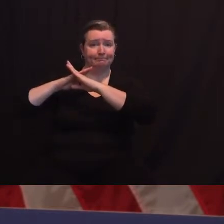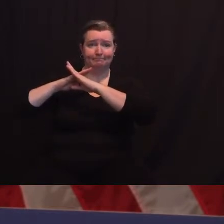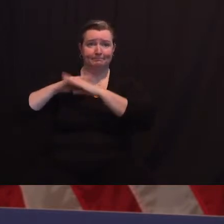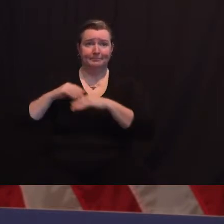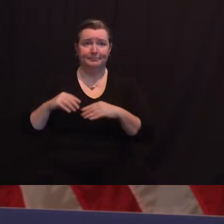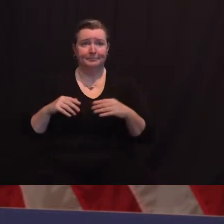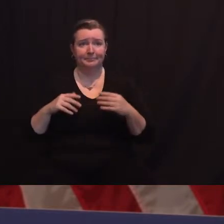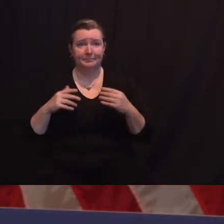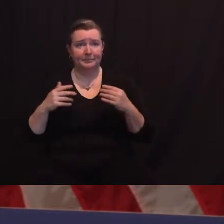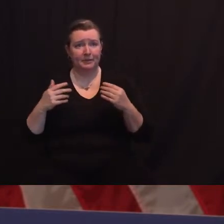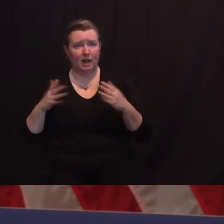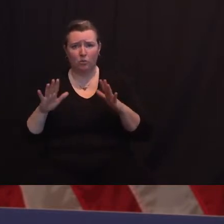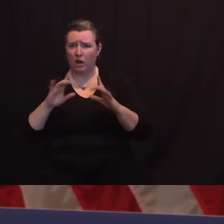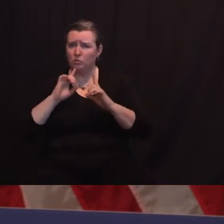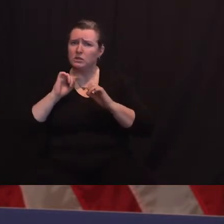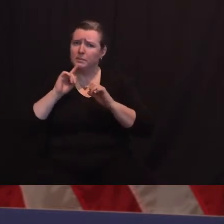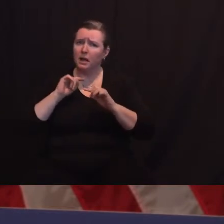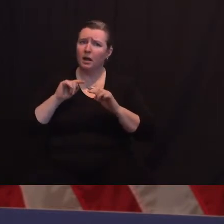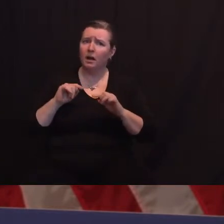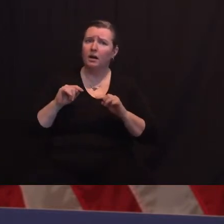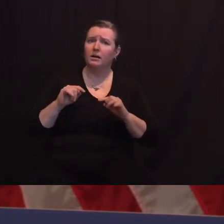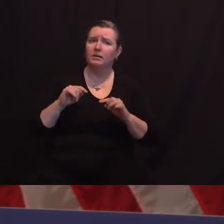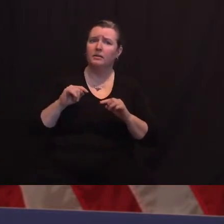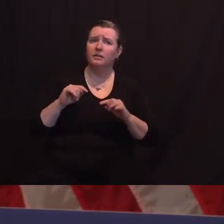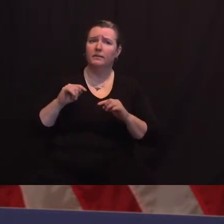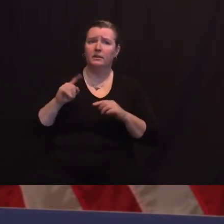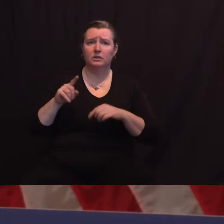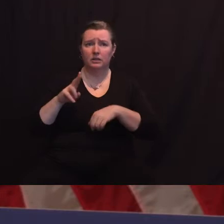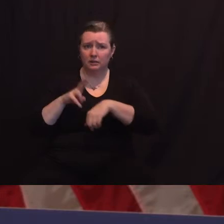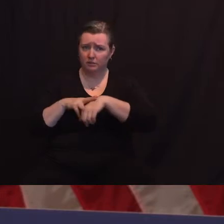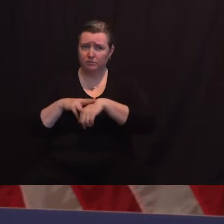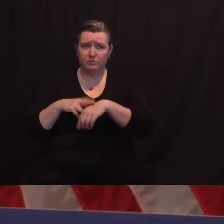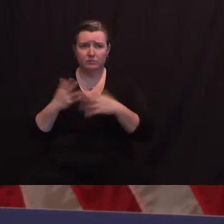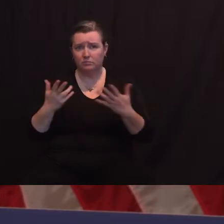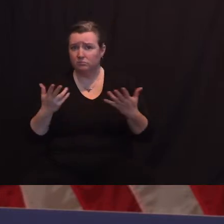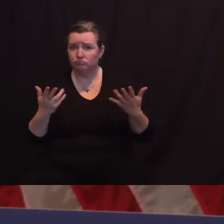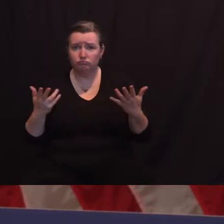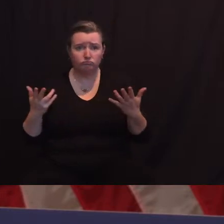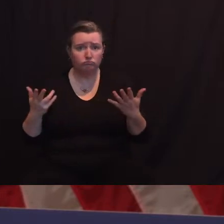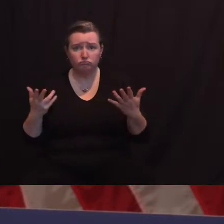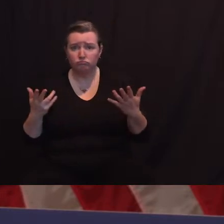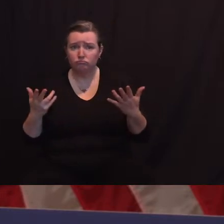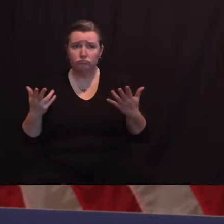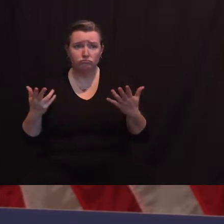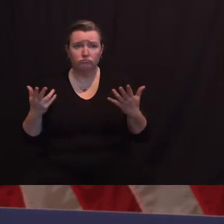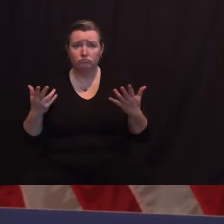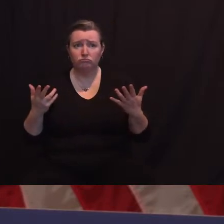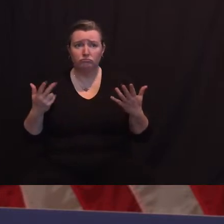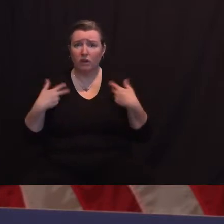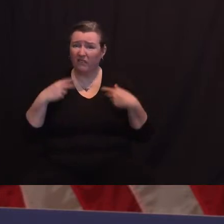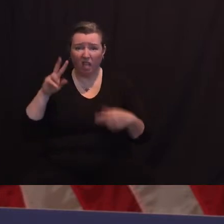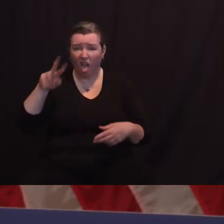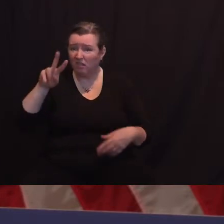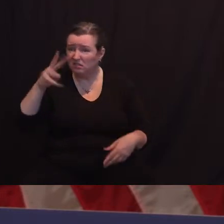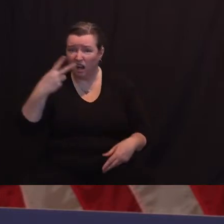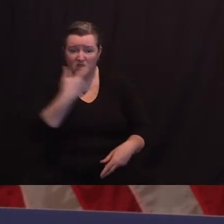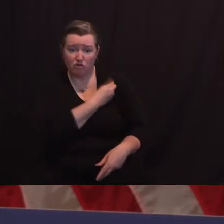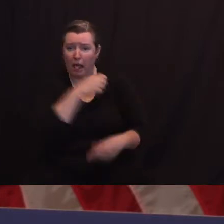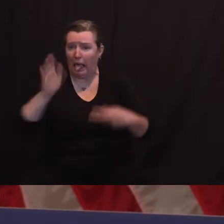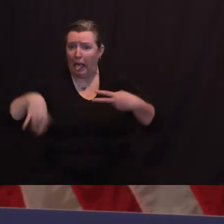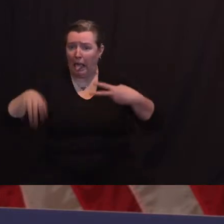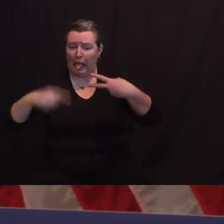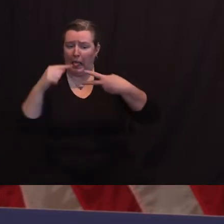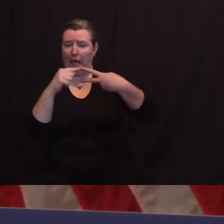natural infection and then got a bump with the first dose, although they were subsequently going to get the second dose. So, you know,